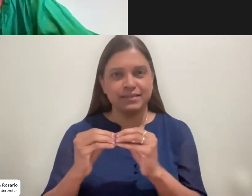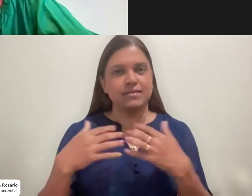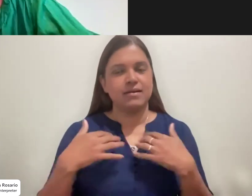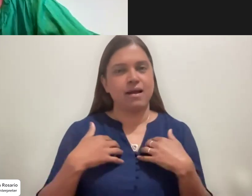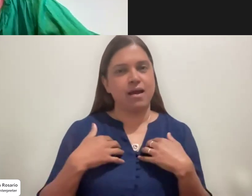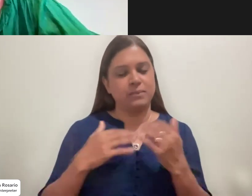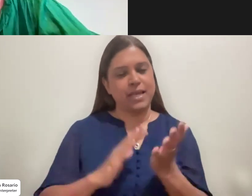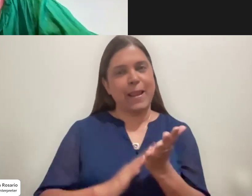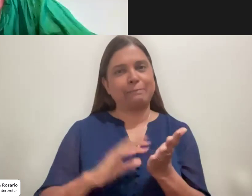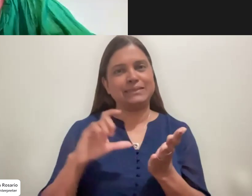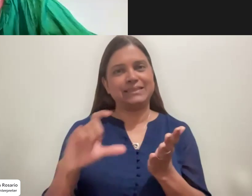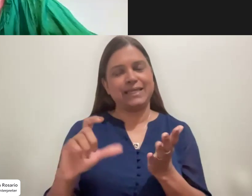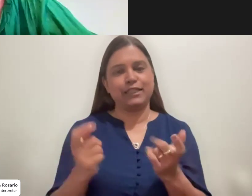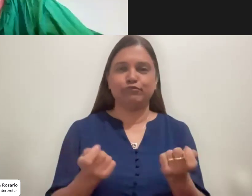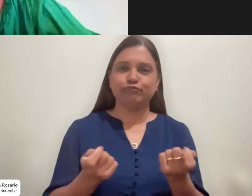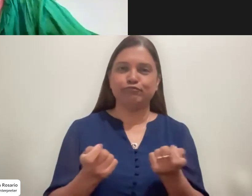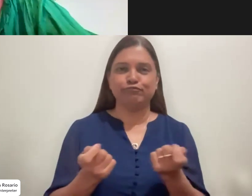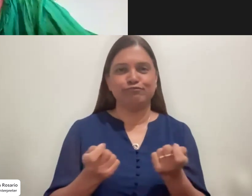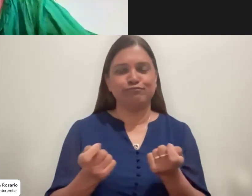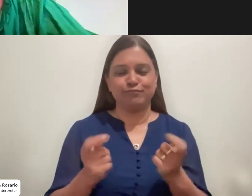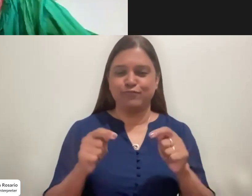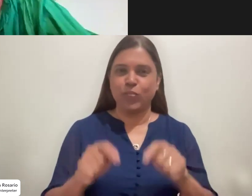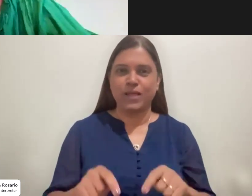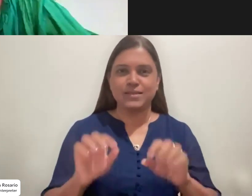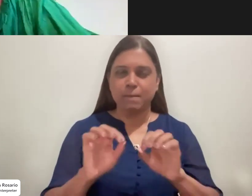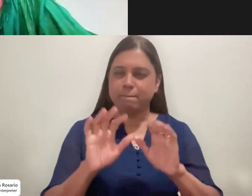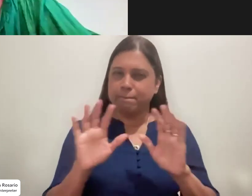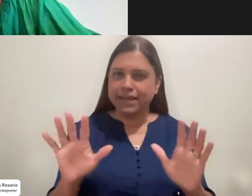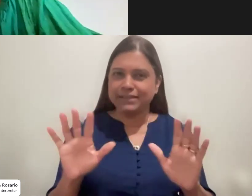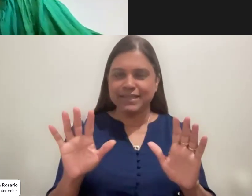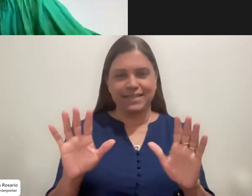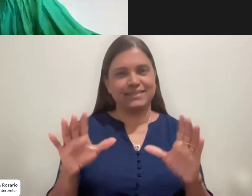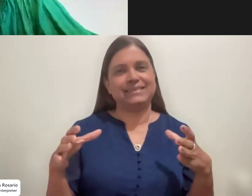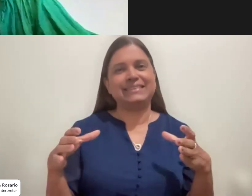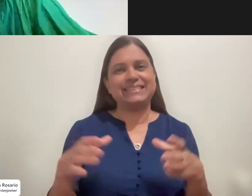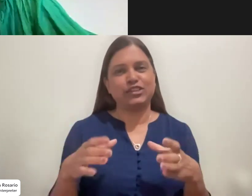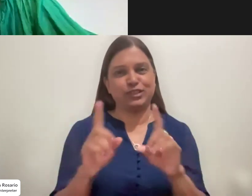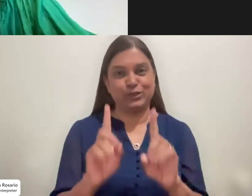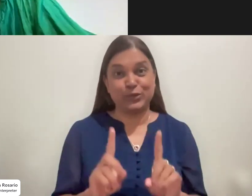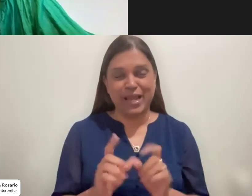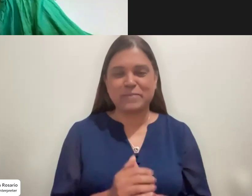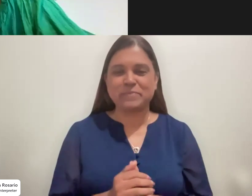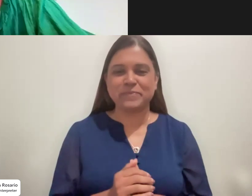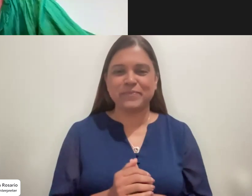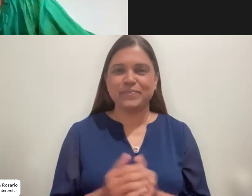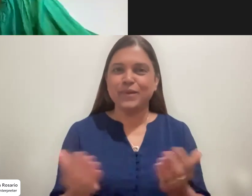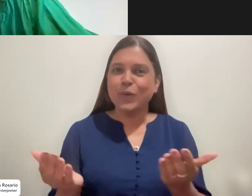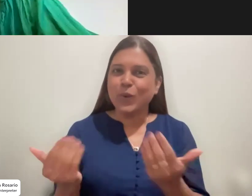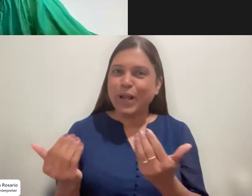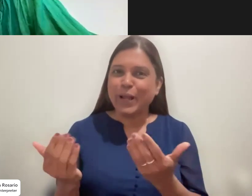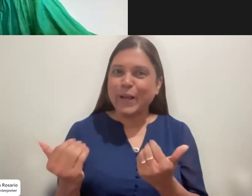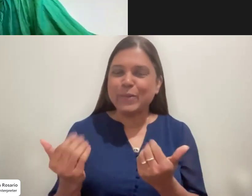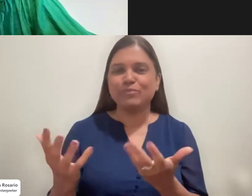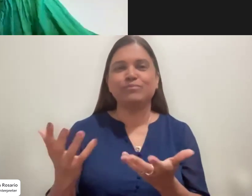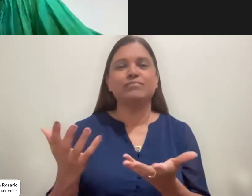of Ceremonies for this amazing session that we have today. We welcome to Kōrero